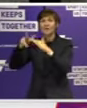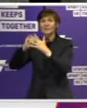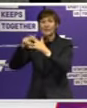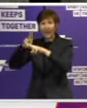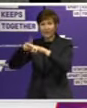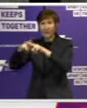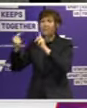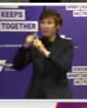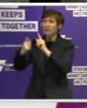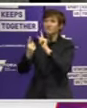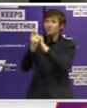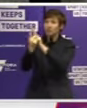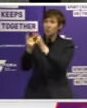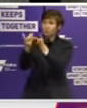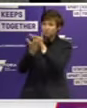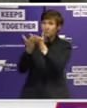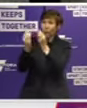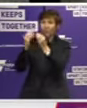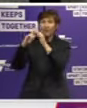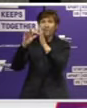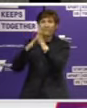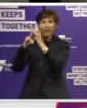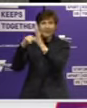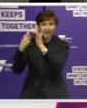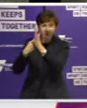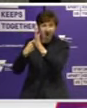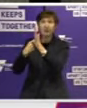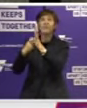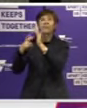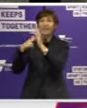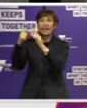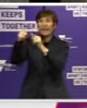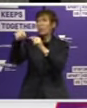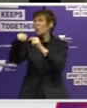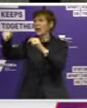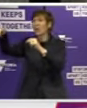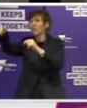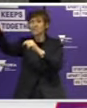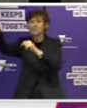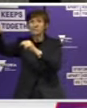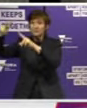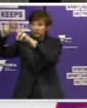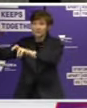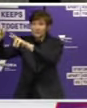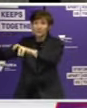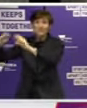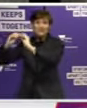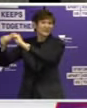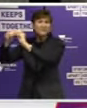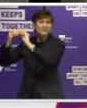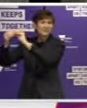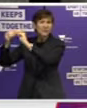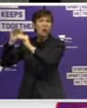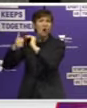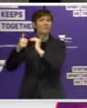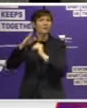his evidence. Simon Femister then went off and started to look at a whole range of detailed arrangements in relation to